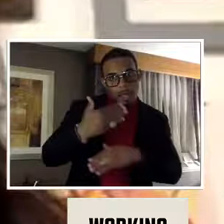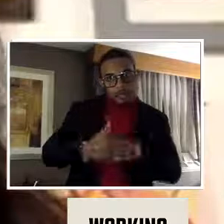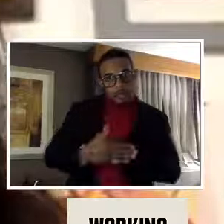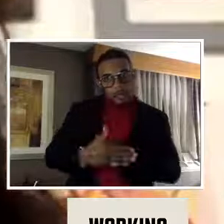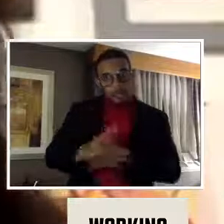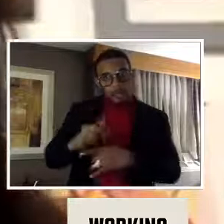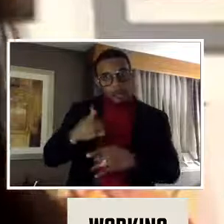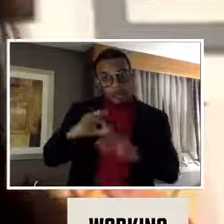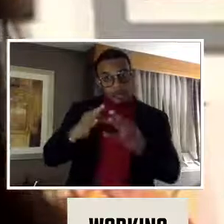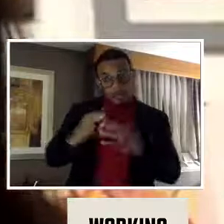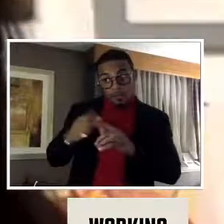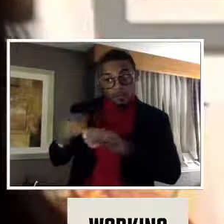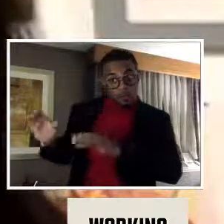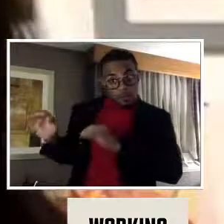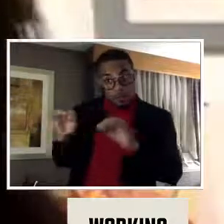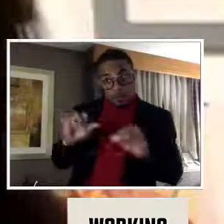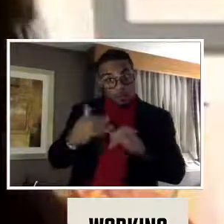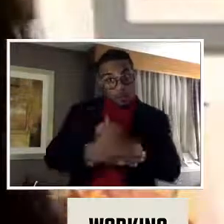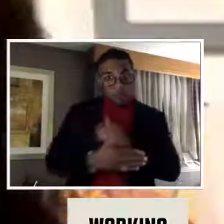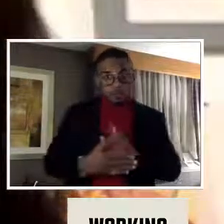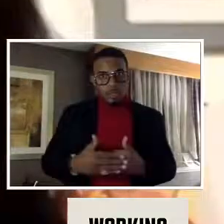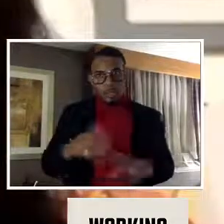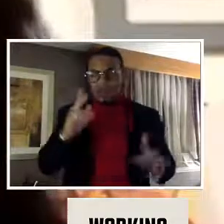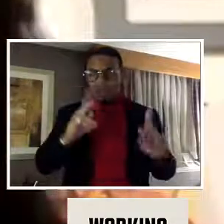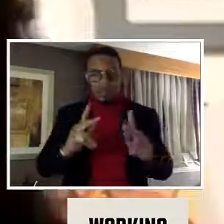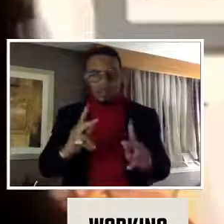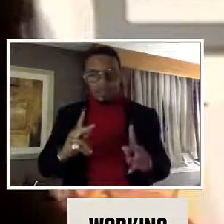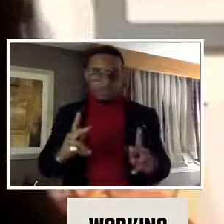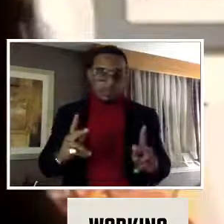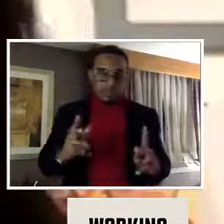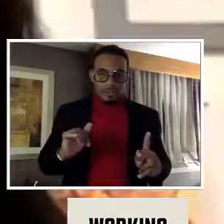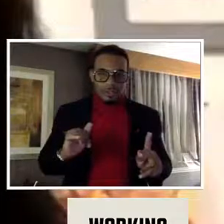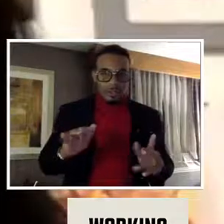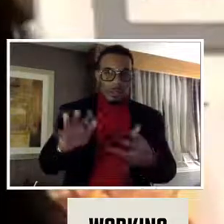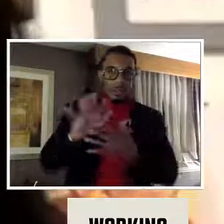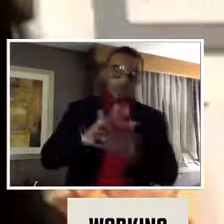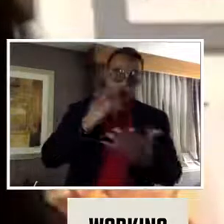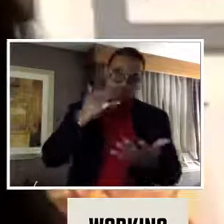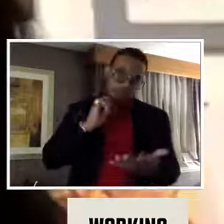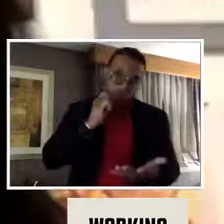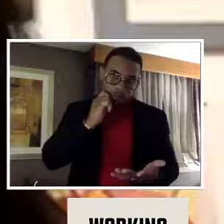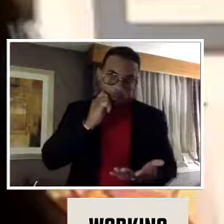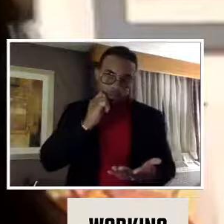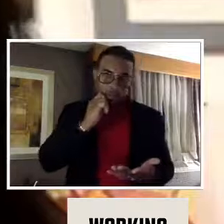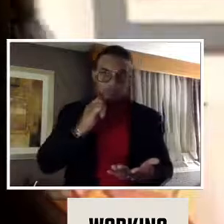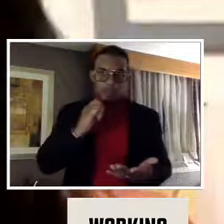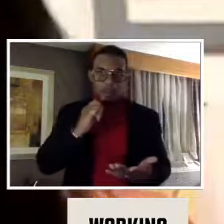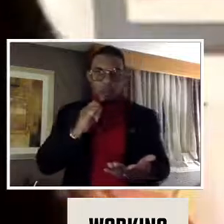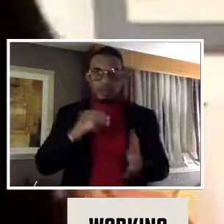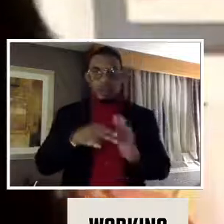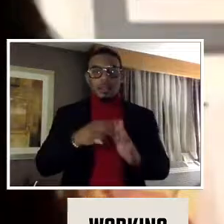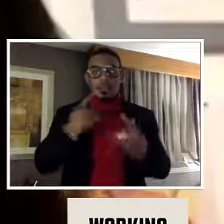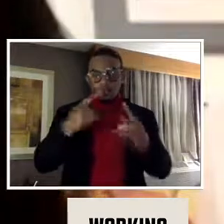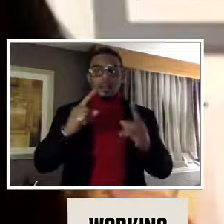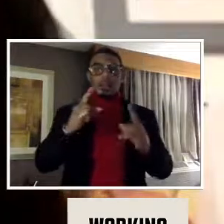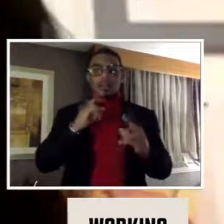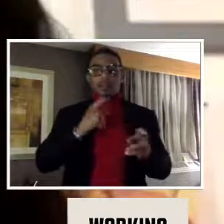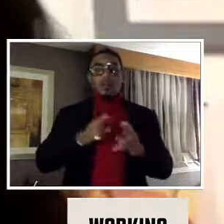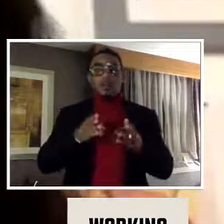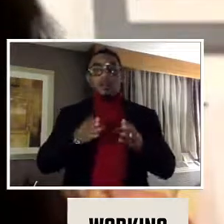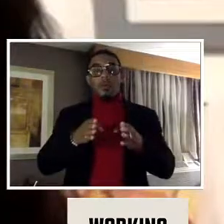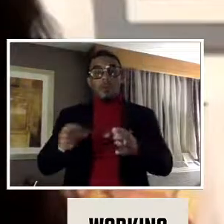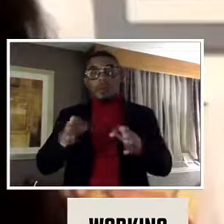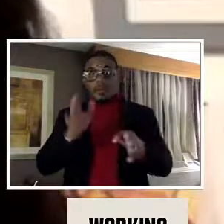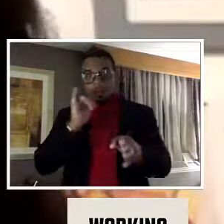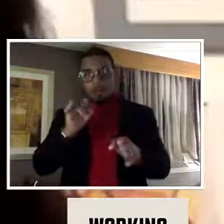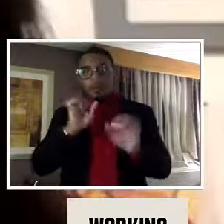when my family first came to this country, people, dismissed us because of the color of our skin. And finally, there is a roadmap